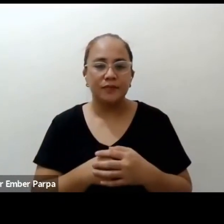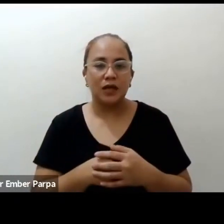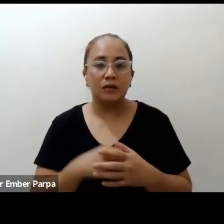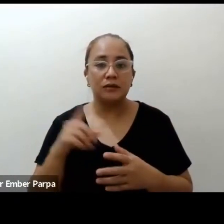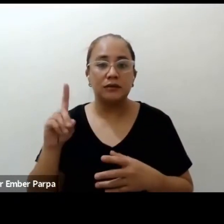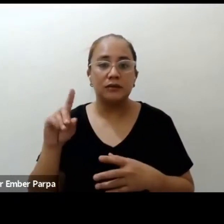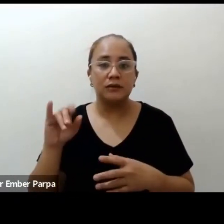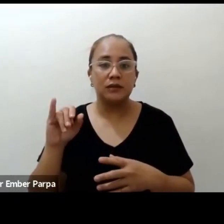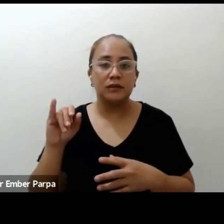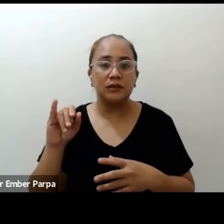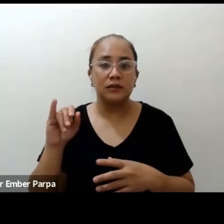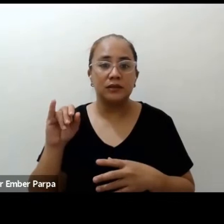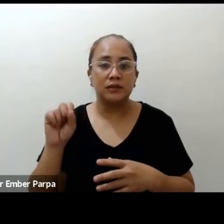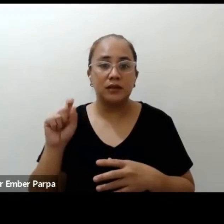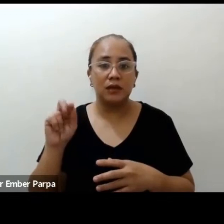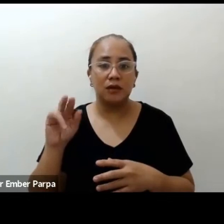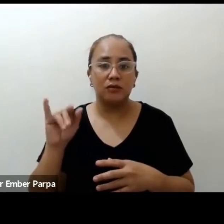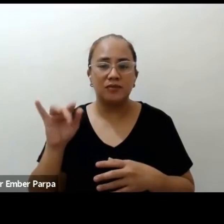sa RHU.